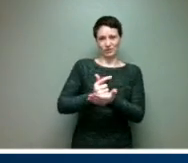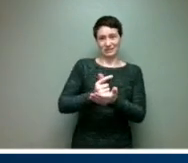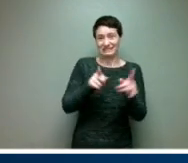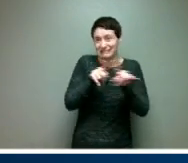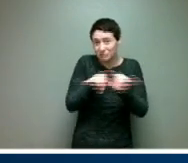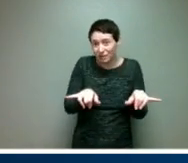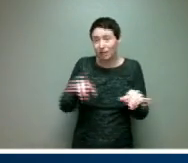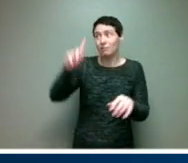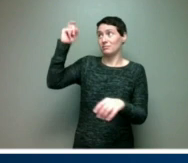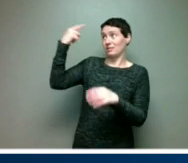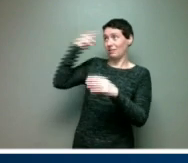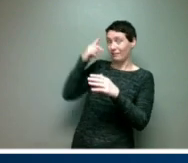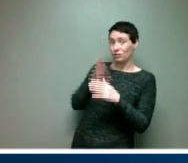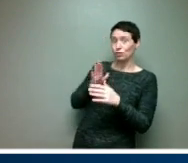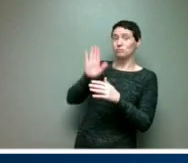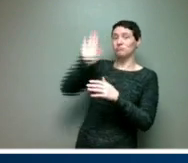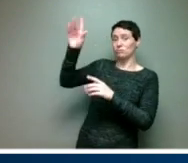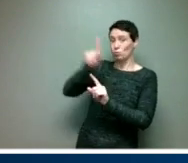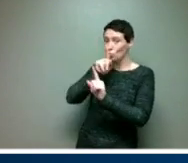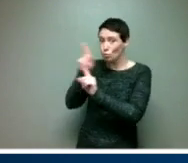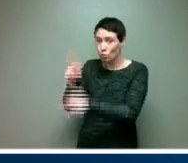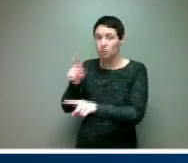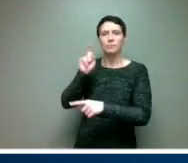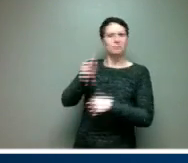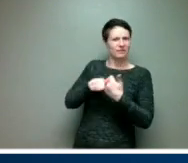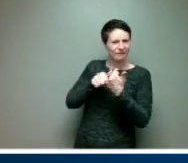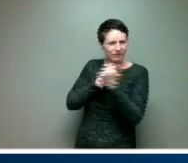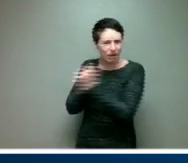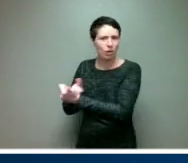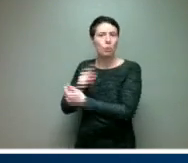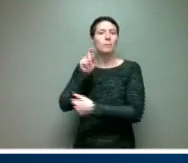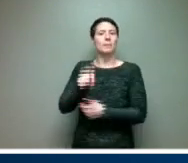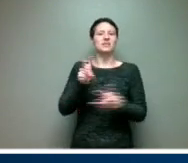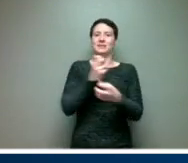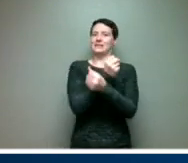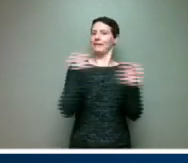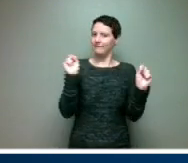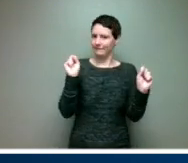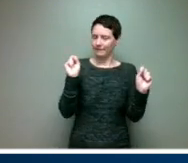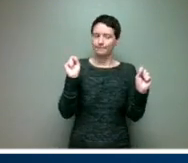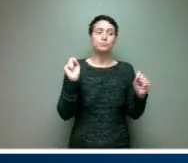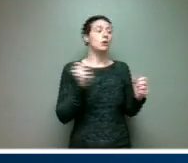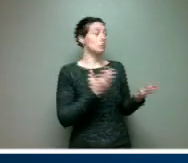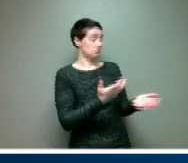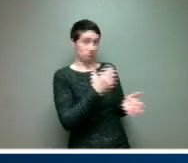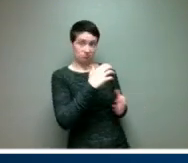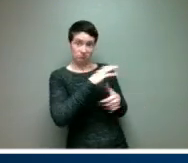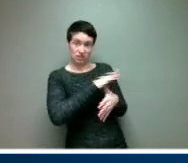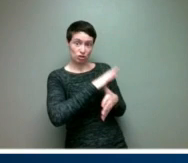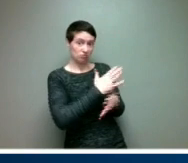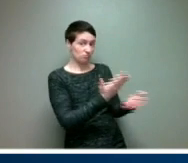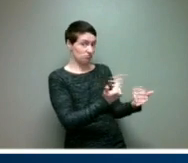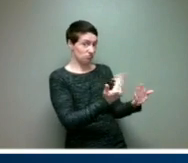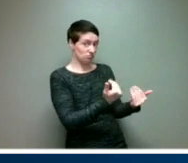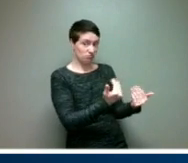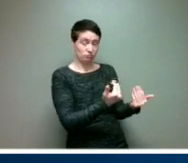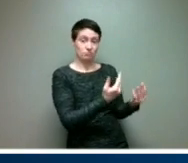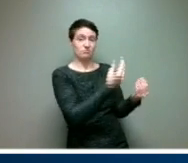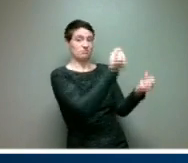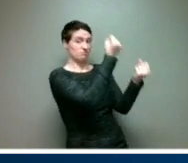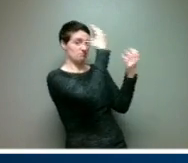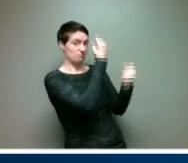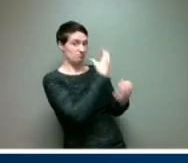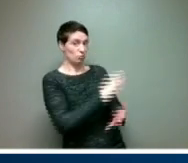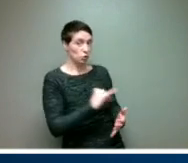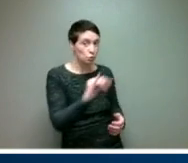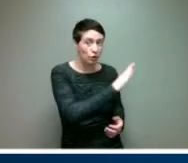allowing them to work with us. I have scheduled a senior town hall. We're scheduling rather a senior town